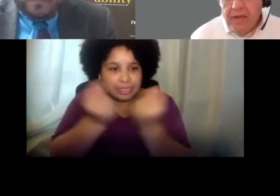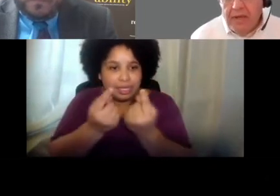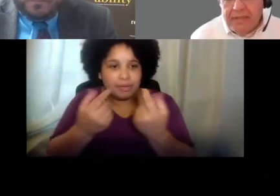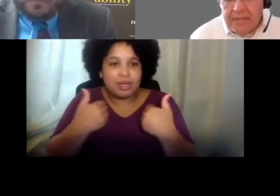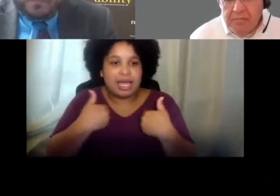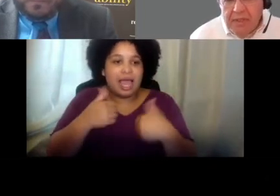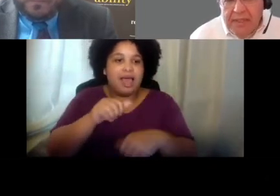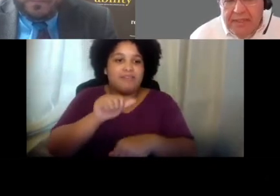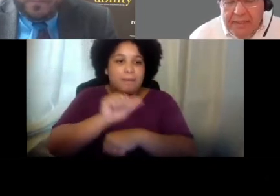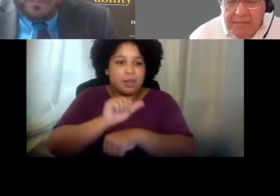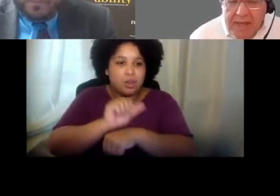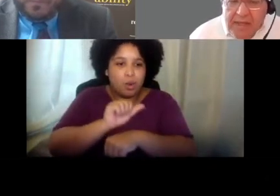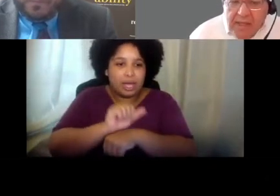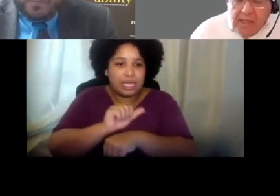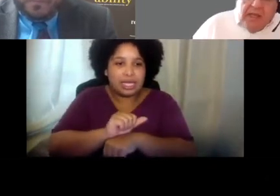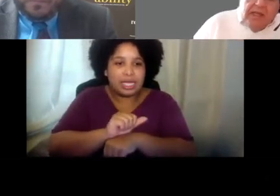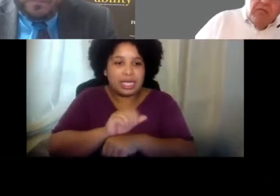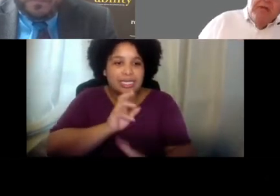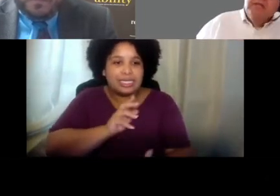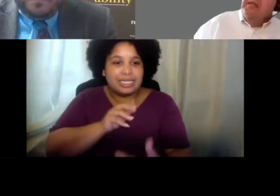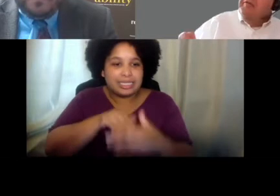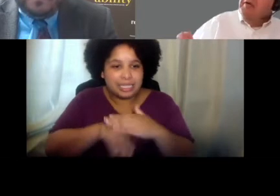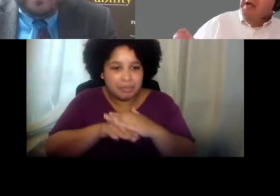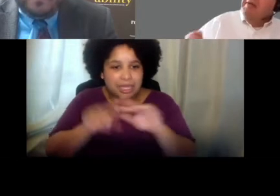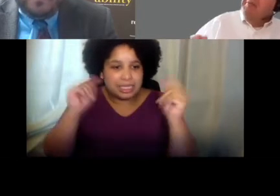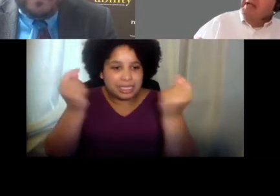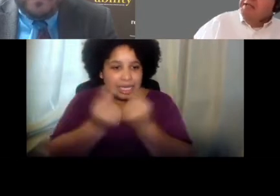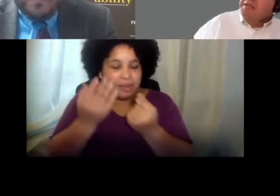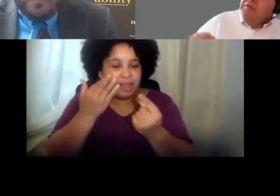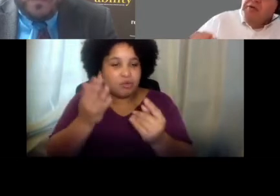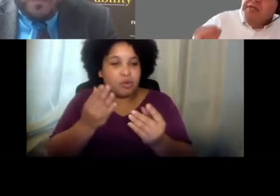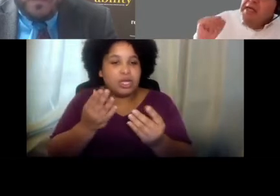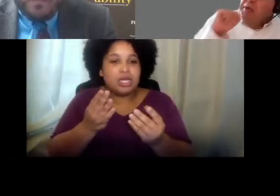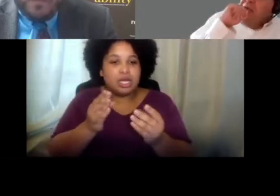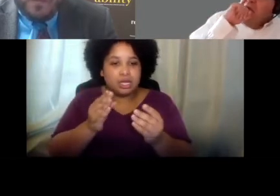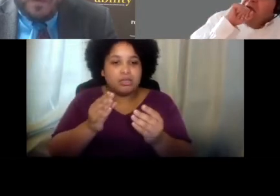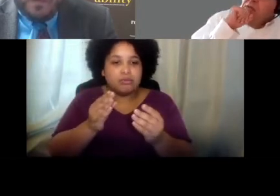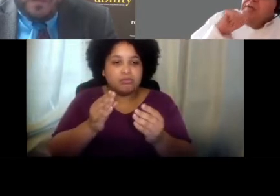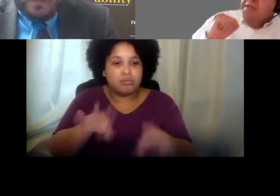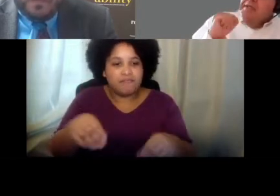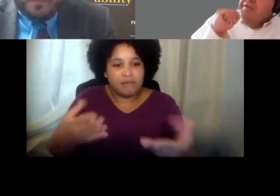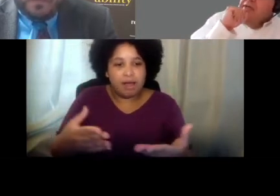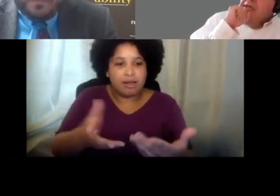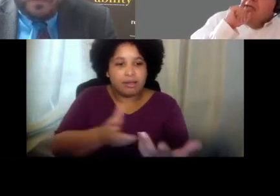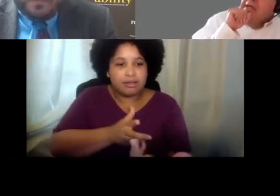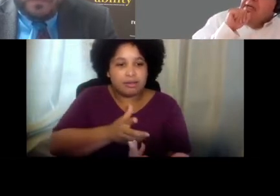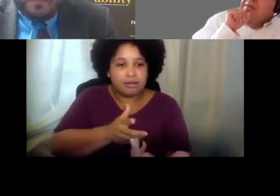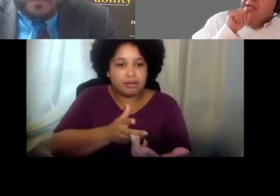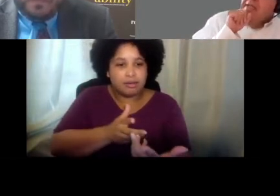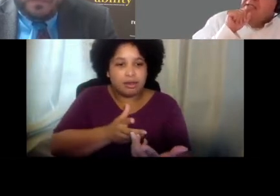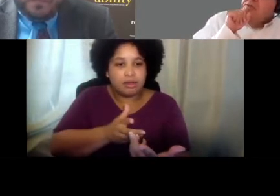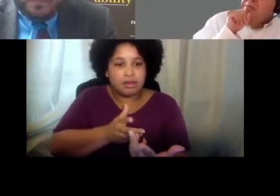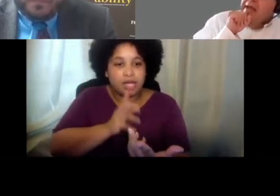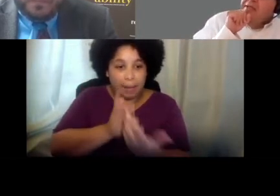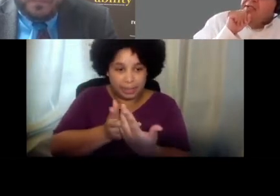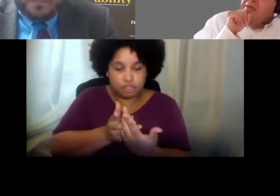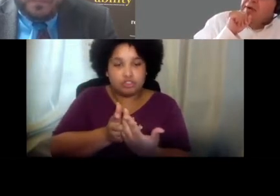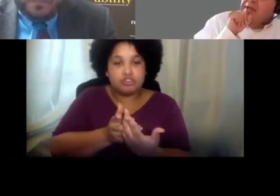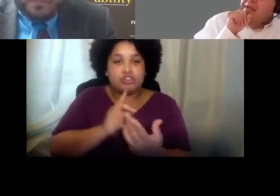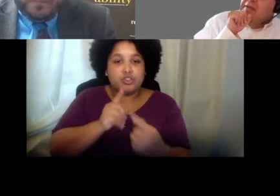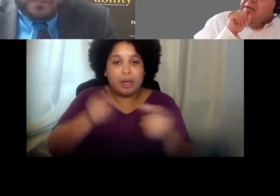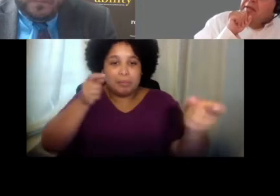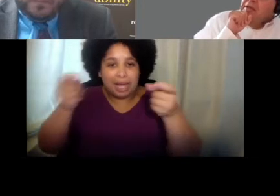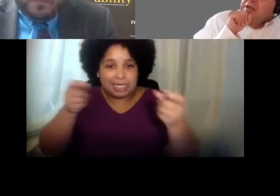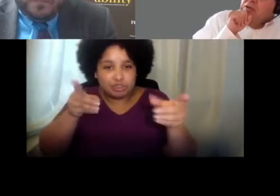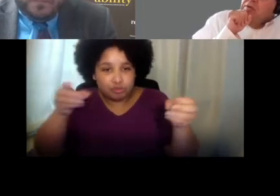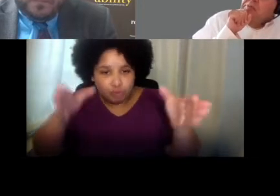employee accessibility team that if we deliver accommodation, so for example, we delivered an accommodation to a managing